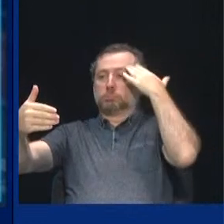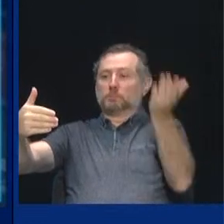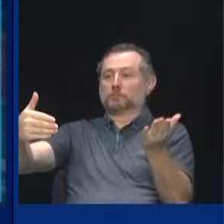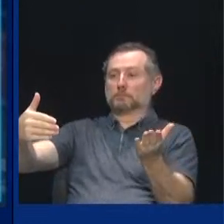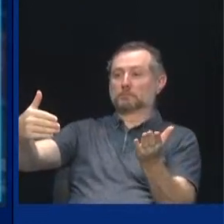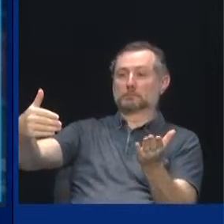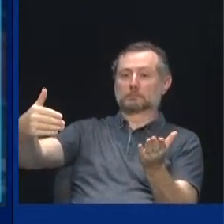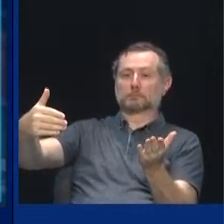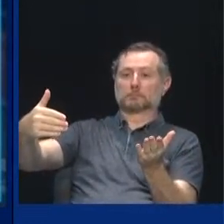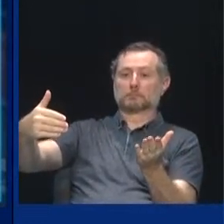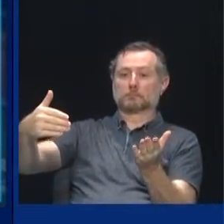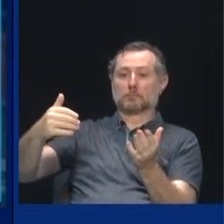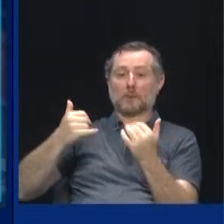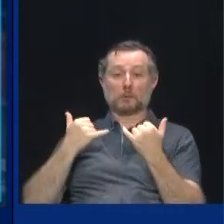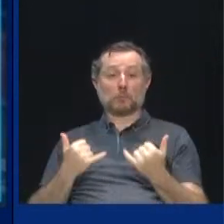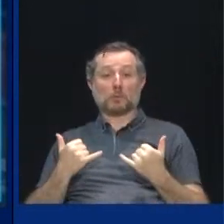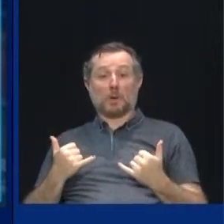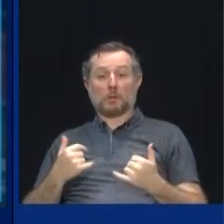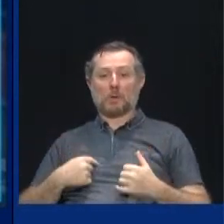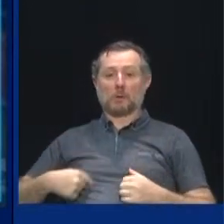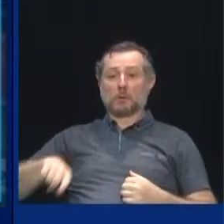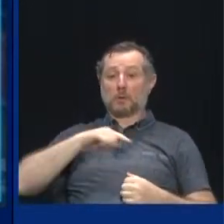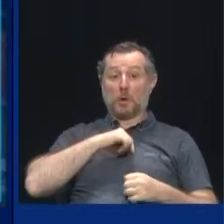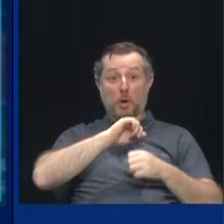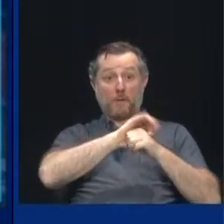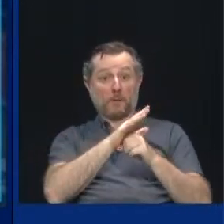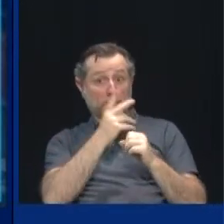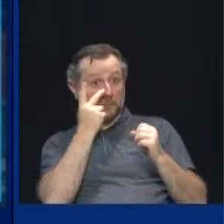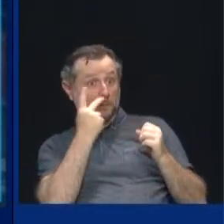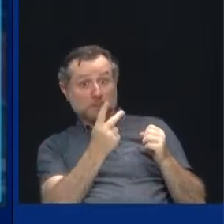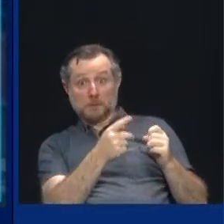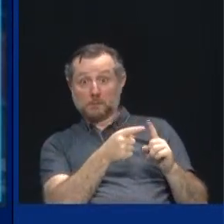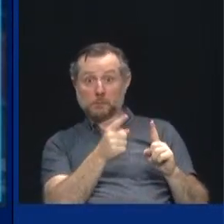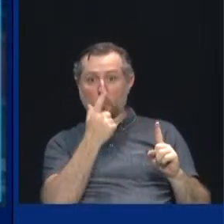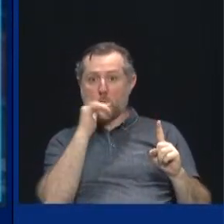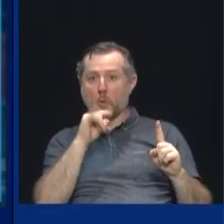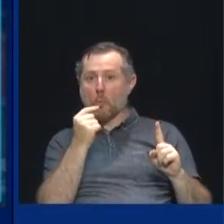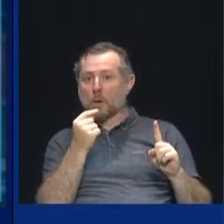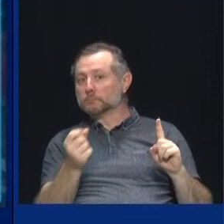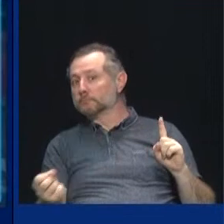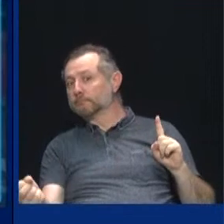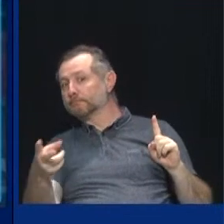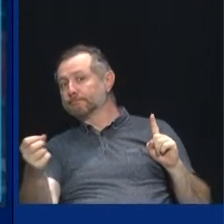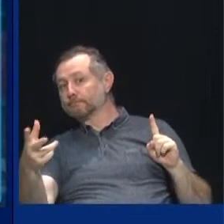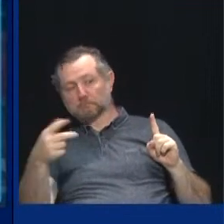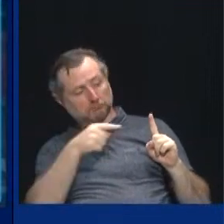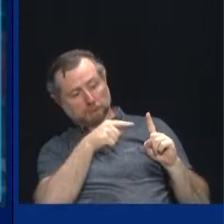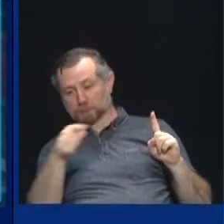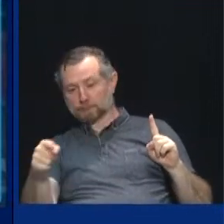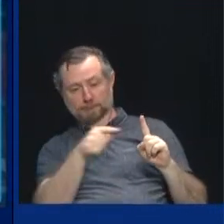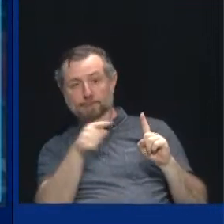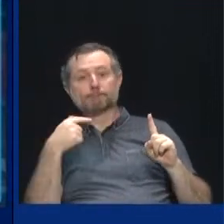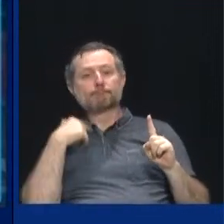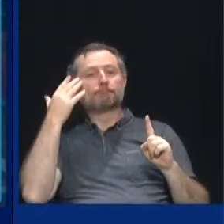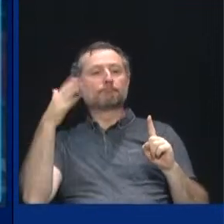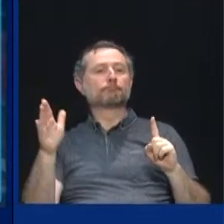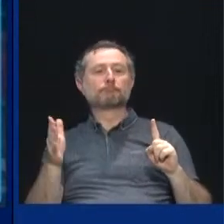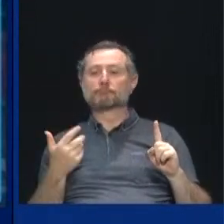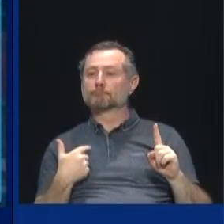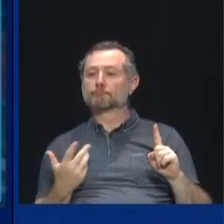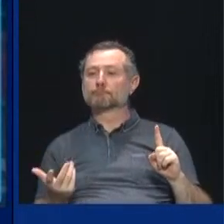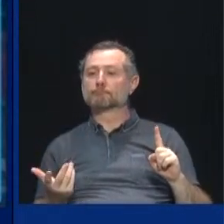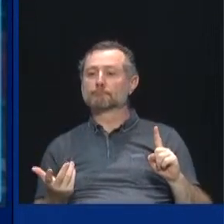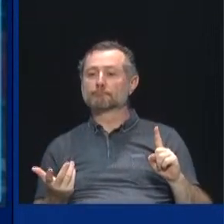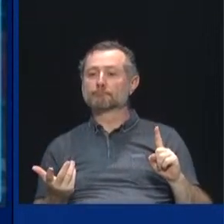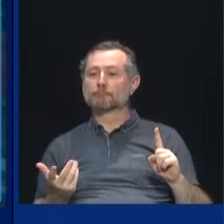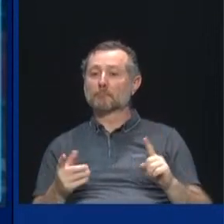COVID 2 years, 5 years from now. So yes, we don't know the long-term consequences of the vaccine,